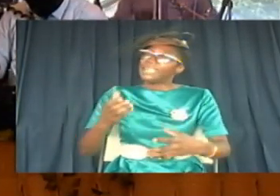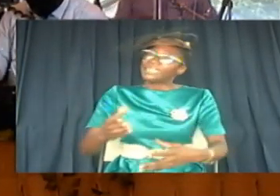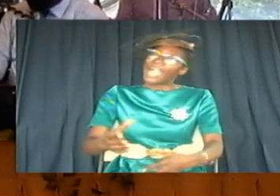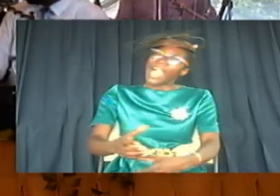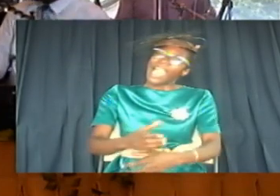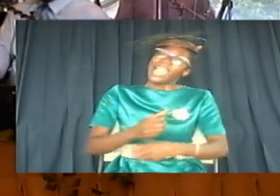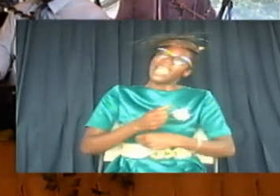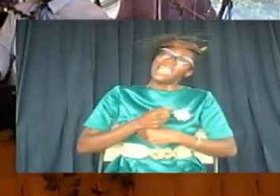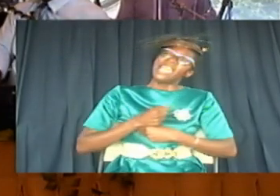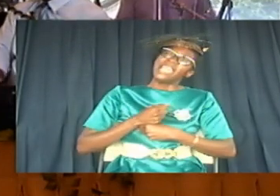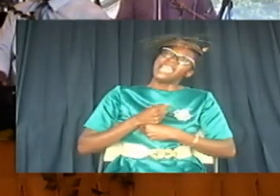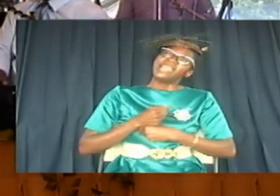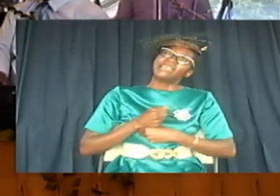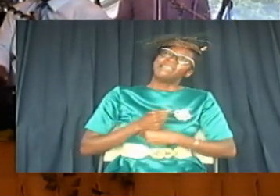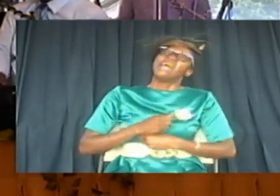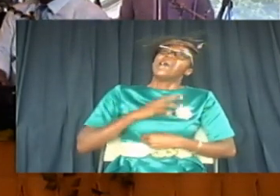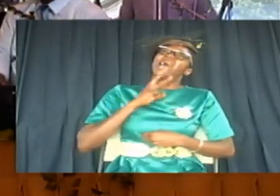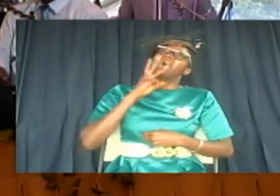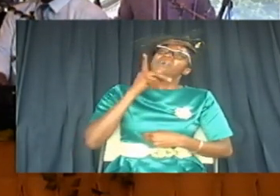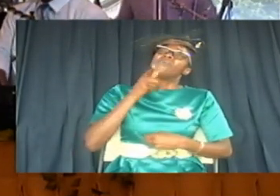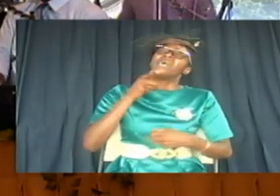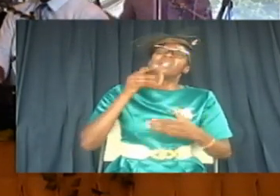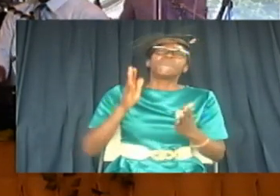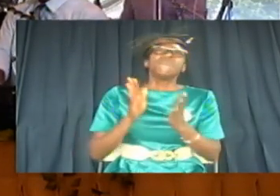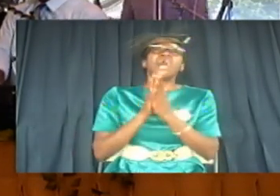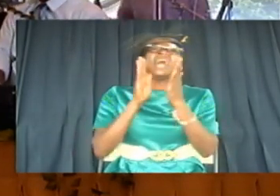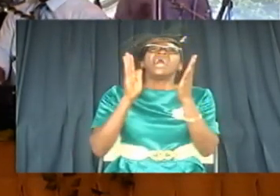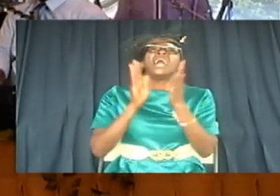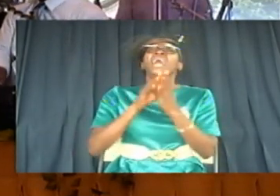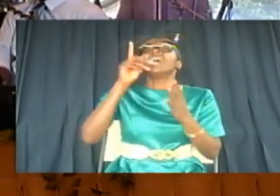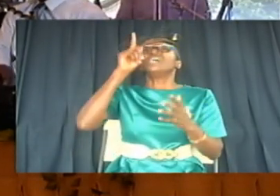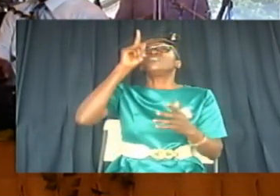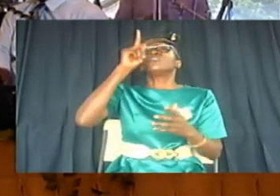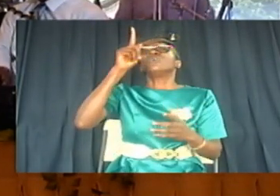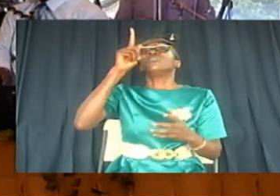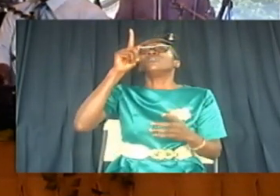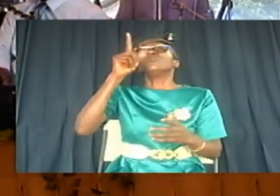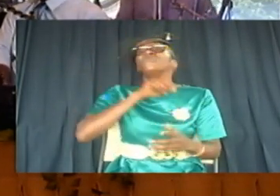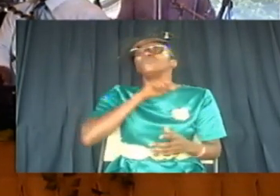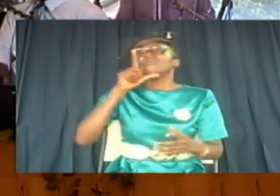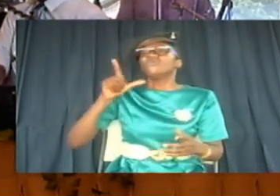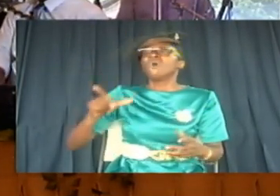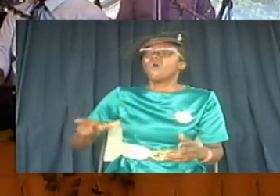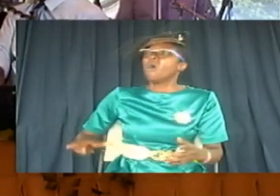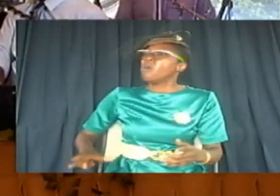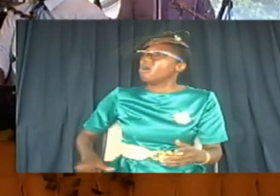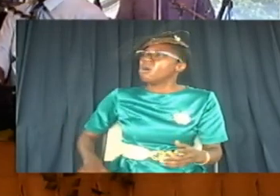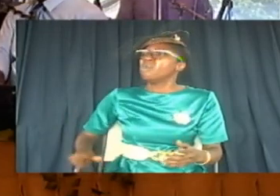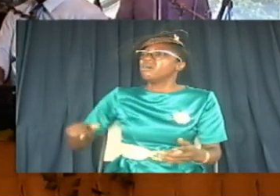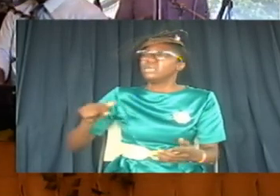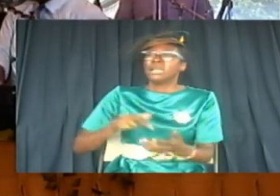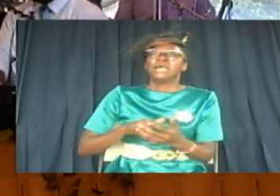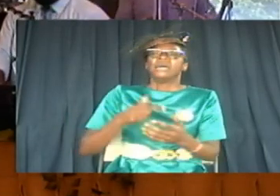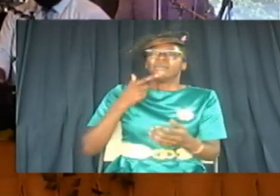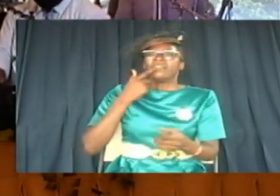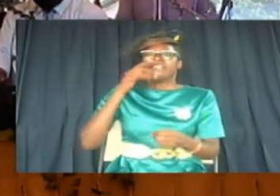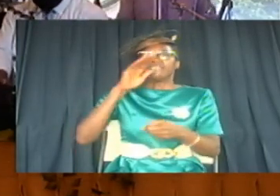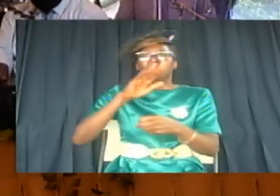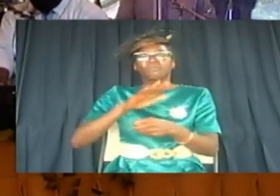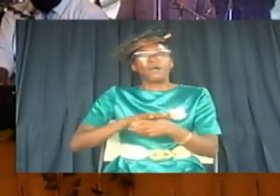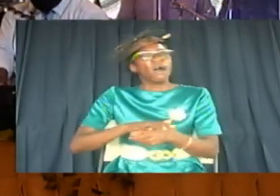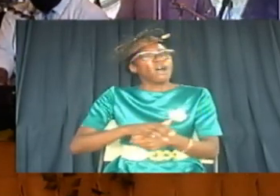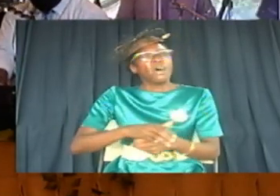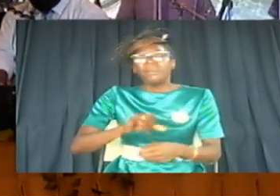I take. I will praise. I will praise you, Lord. This promise I make.